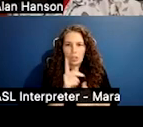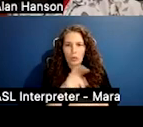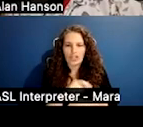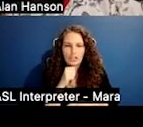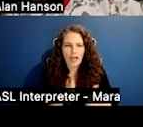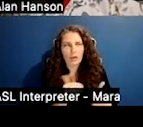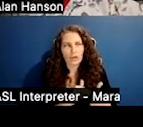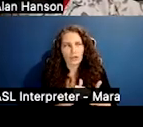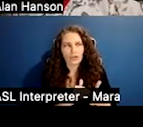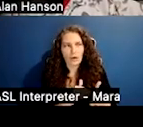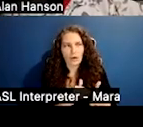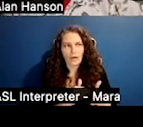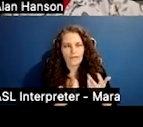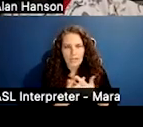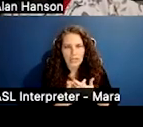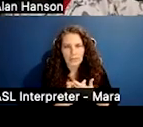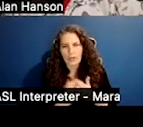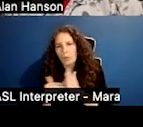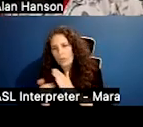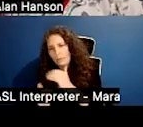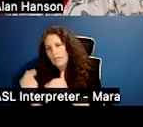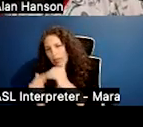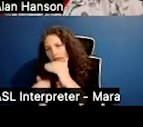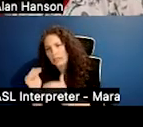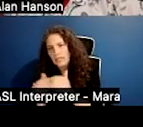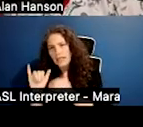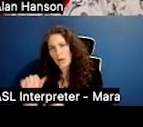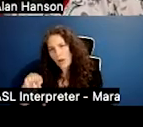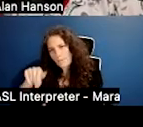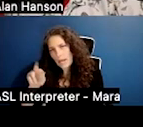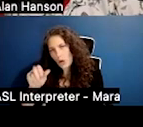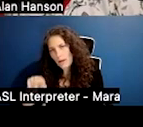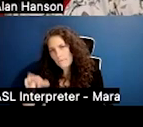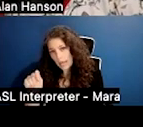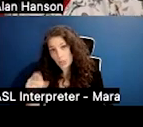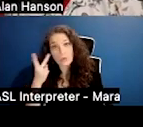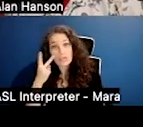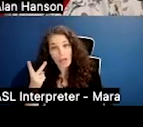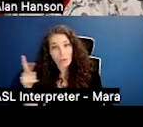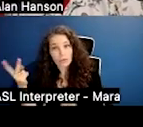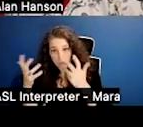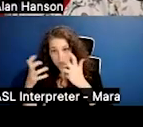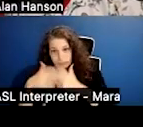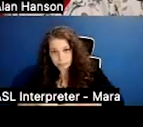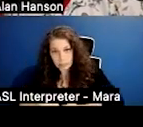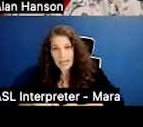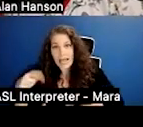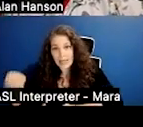parapet wall you saw, that was completely gone. So they did rebuild it, and they would have braced it back onto the roof.